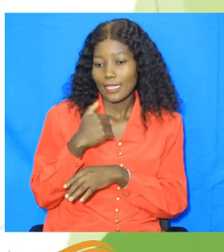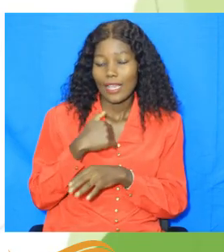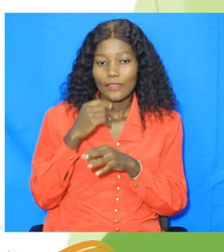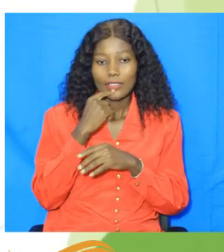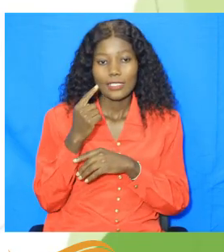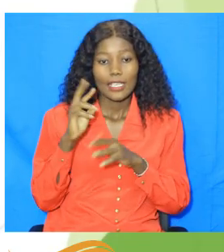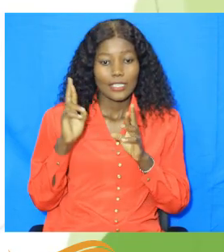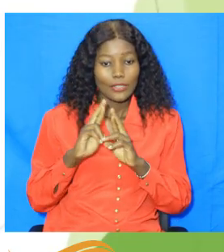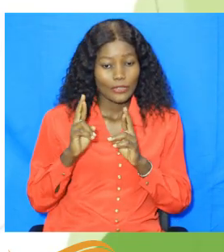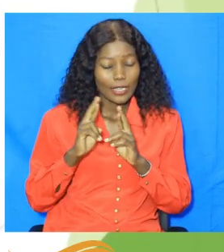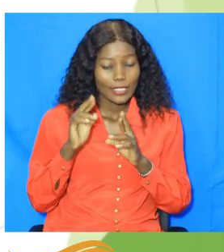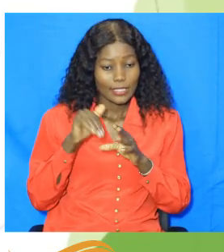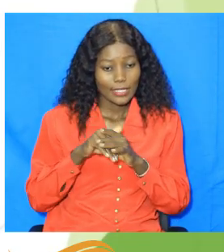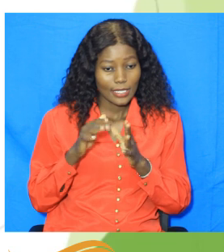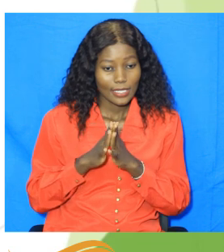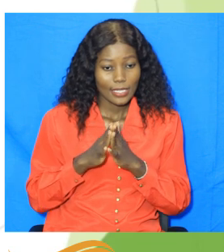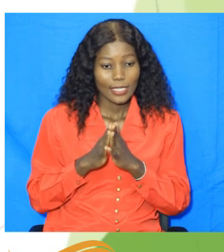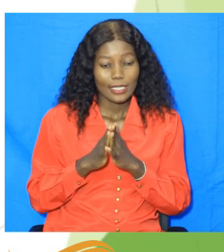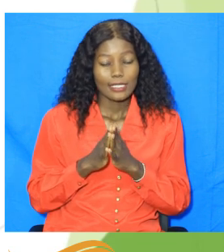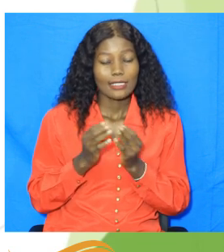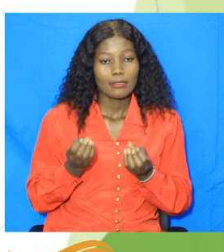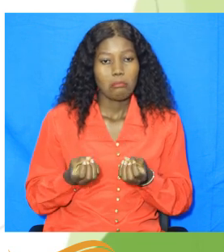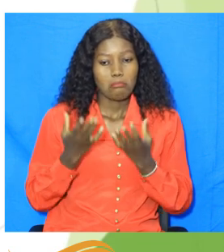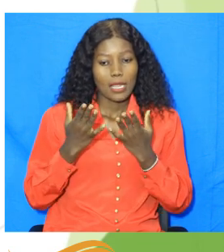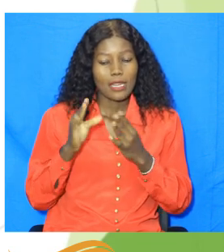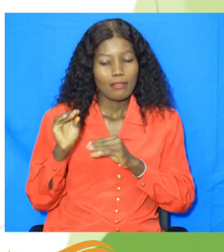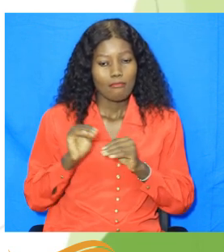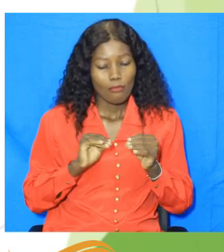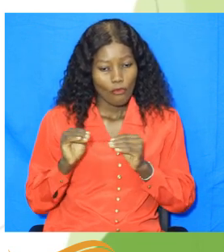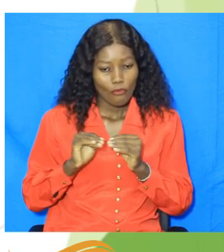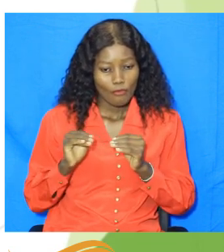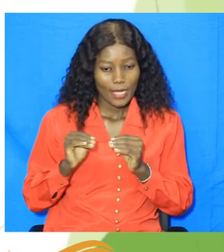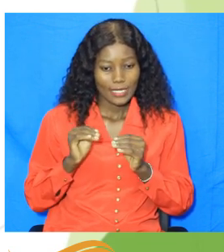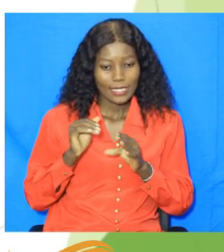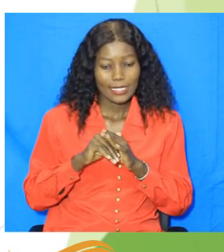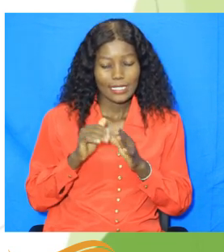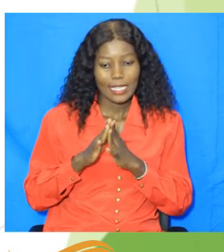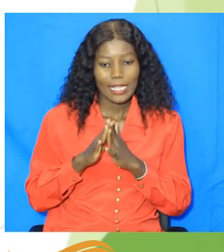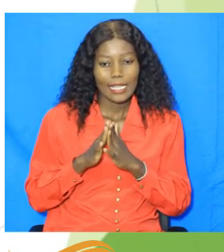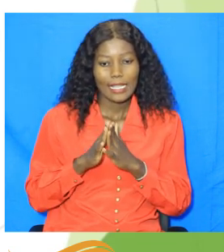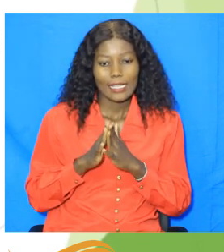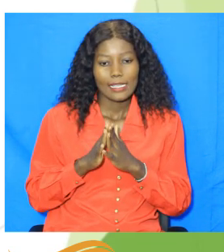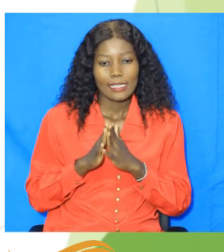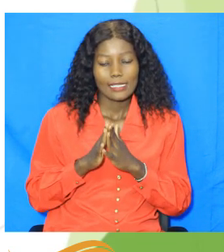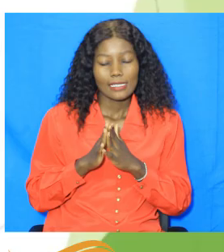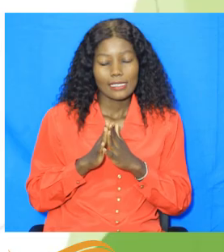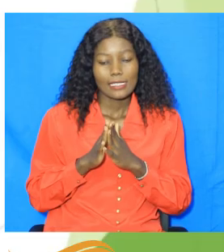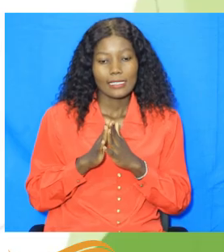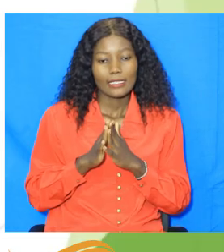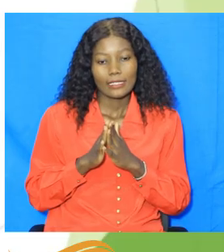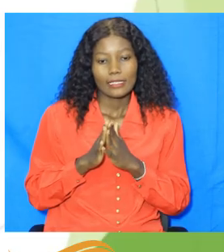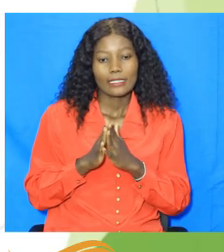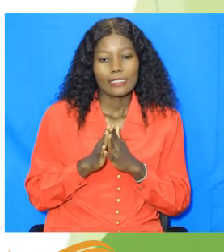a formal prearranged sequence of movements and fighting patterns that simulate